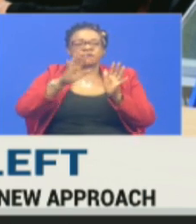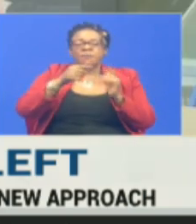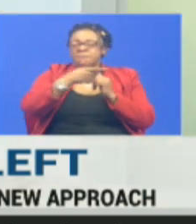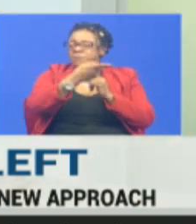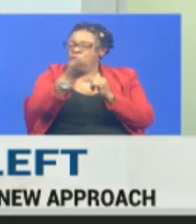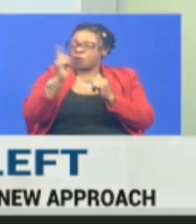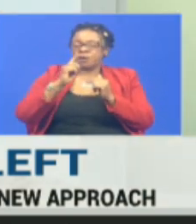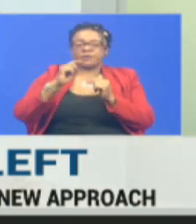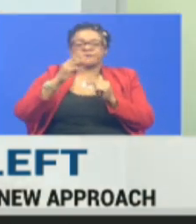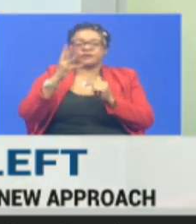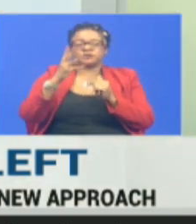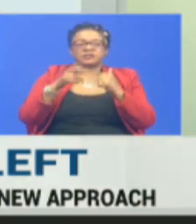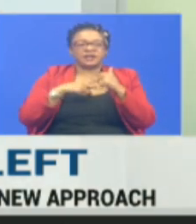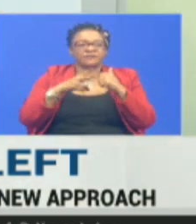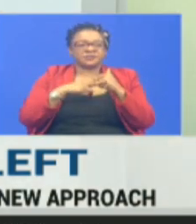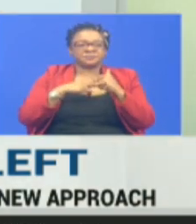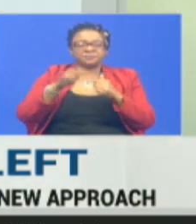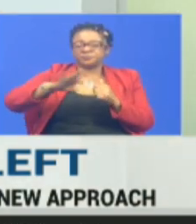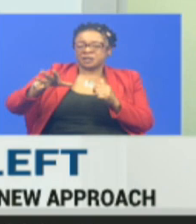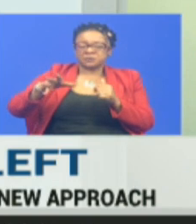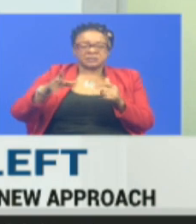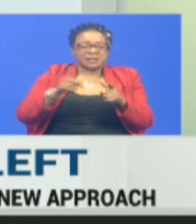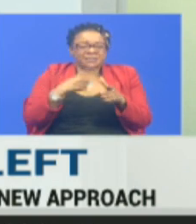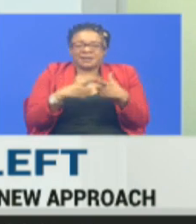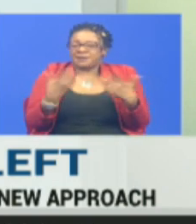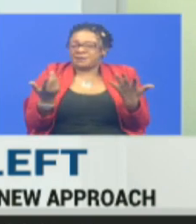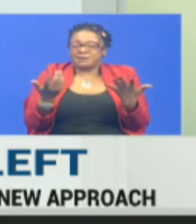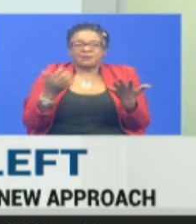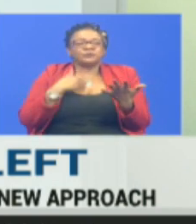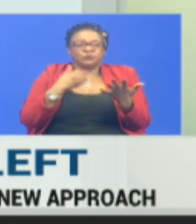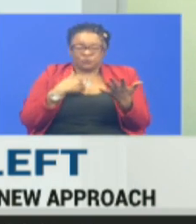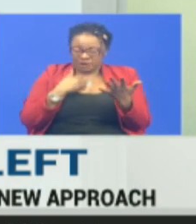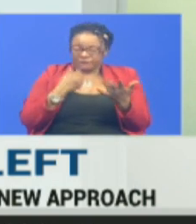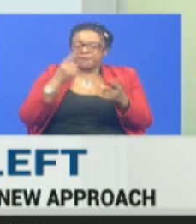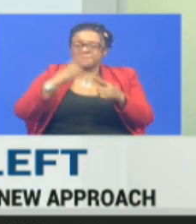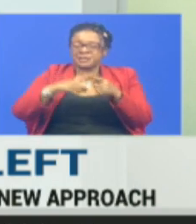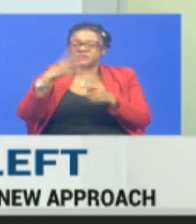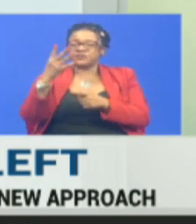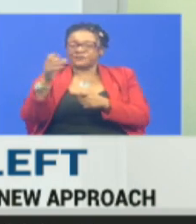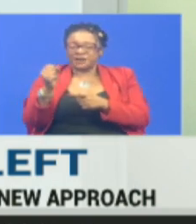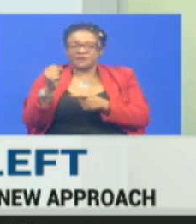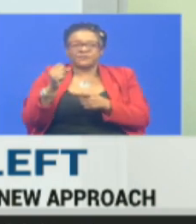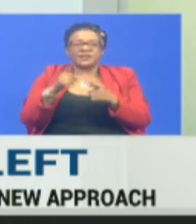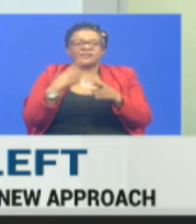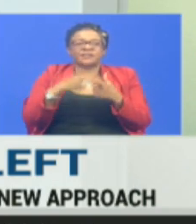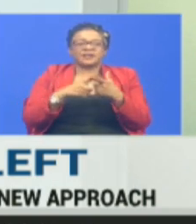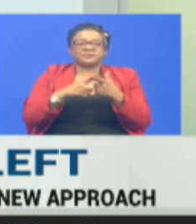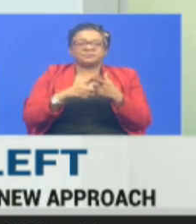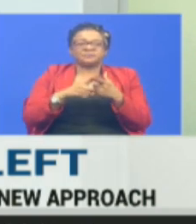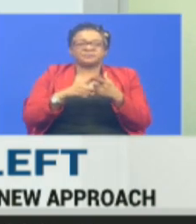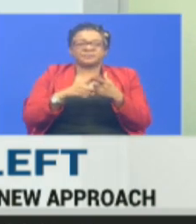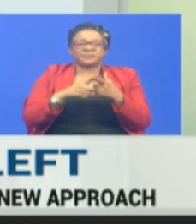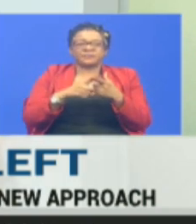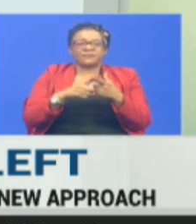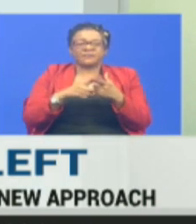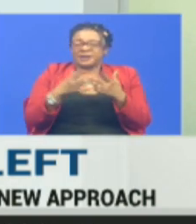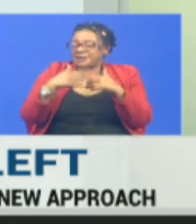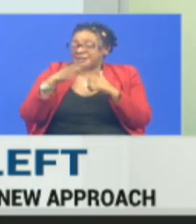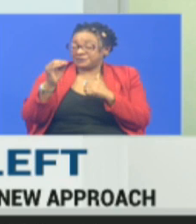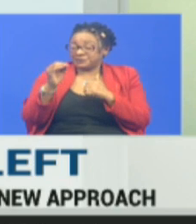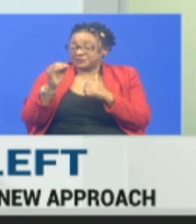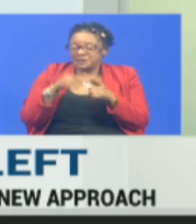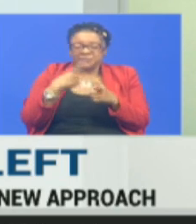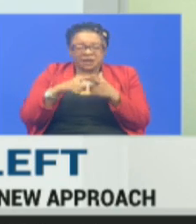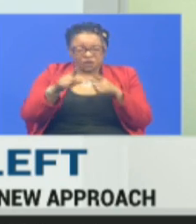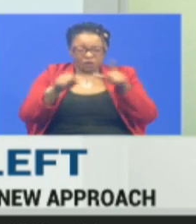47 counties. Immediately you have 47 plus 45. Immediately you have 92. Then you have